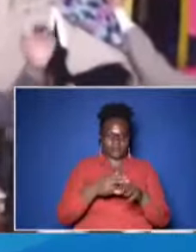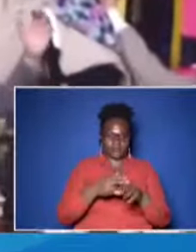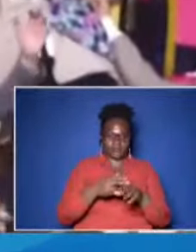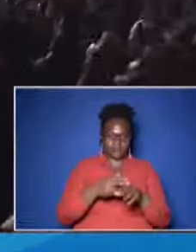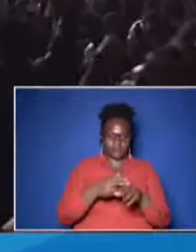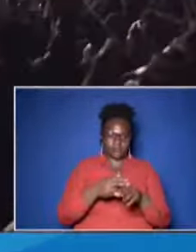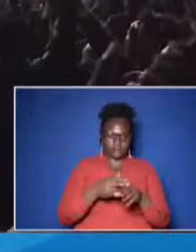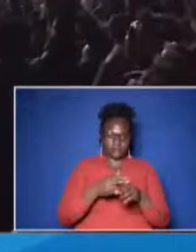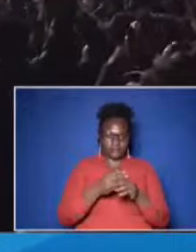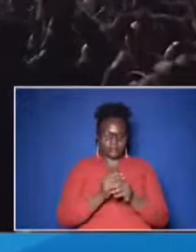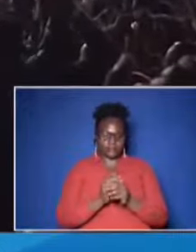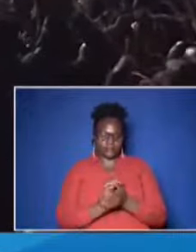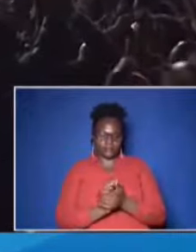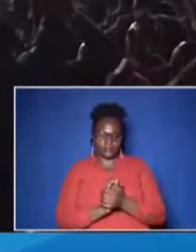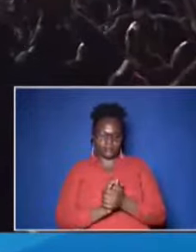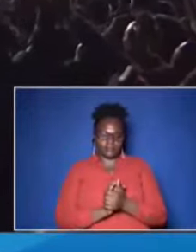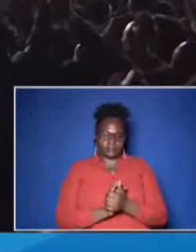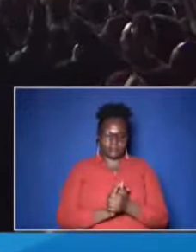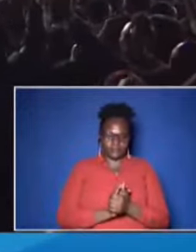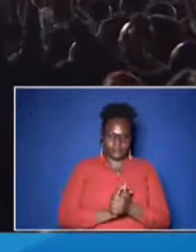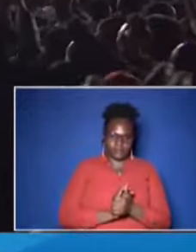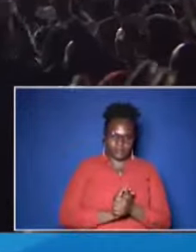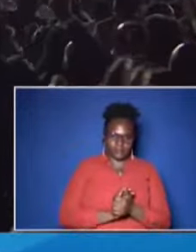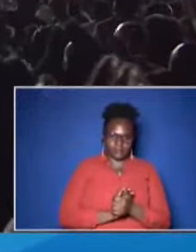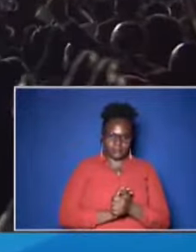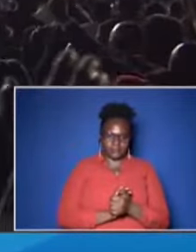of God